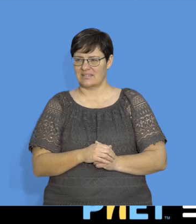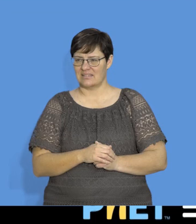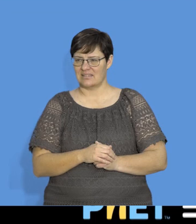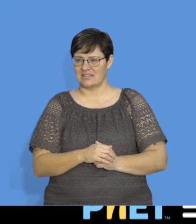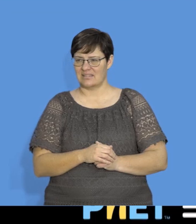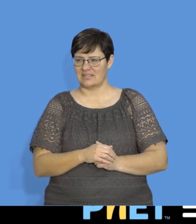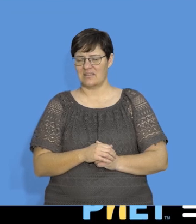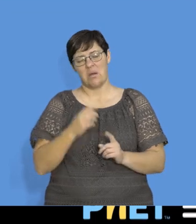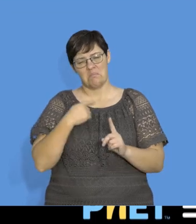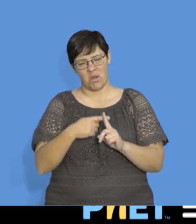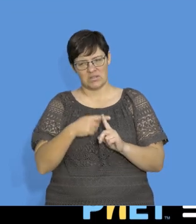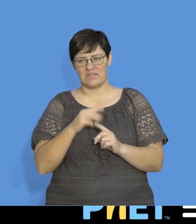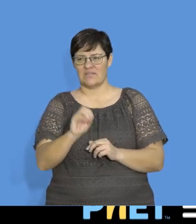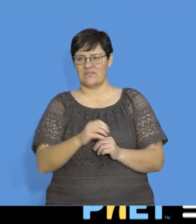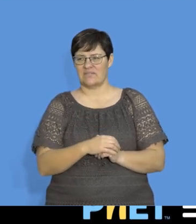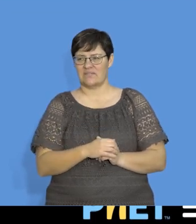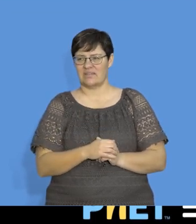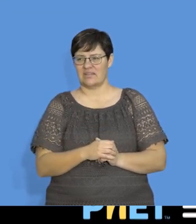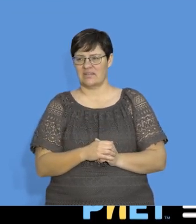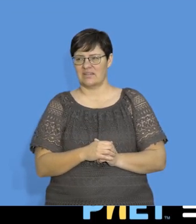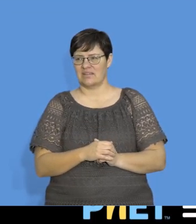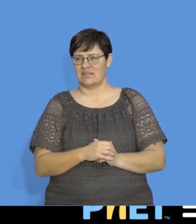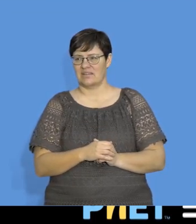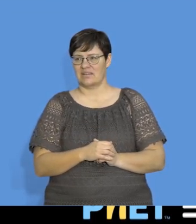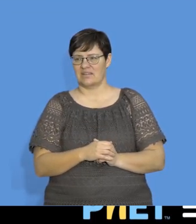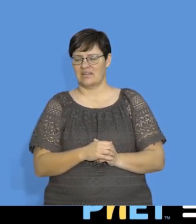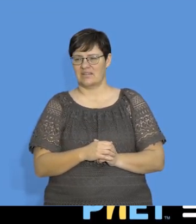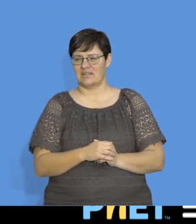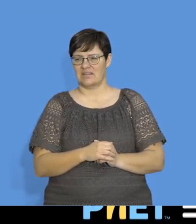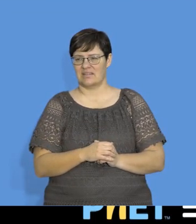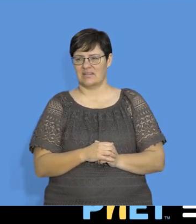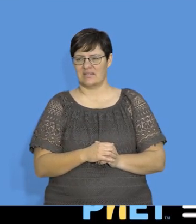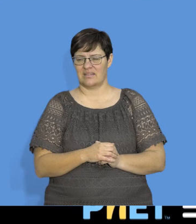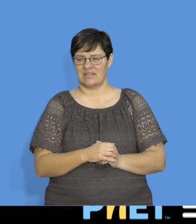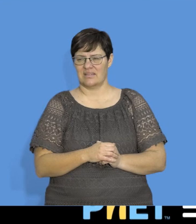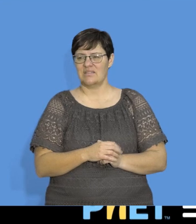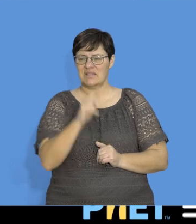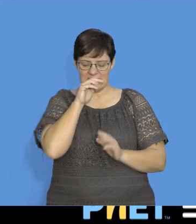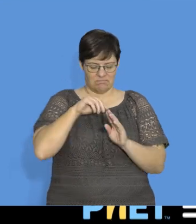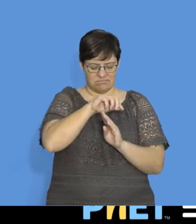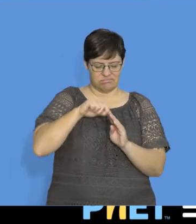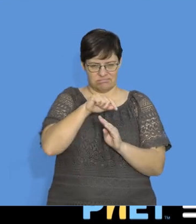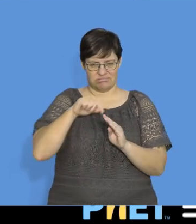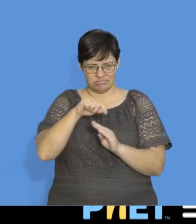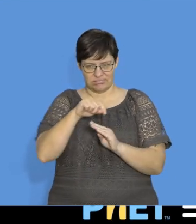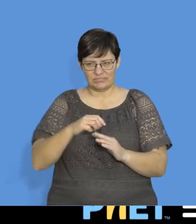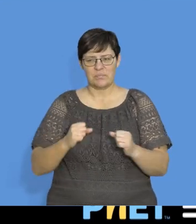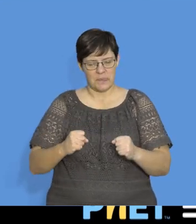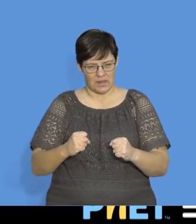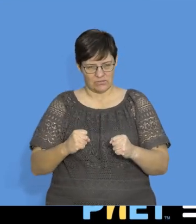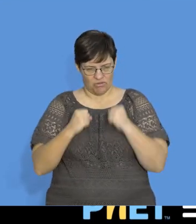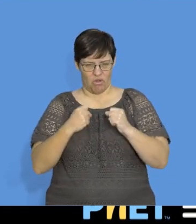straight line with a positive gradient. That's my straight line. We can see that